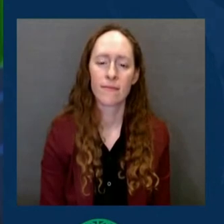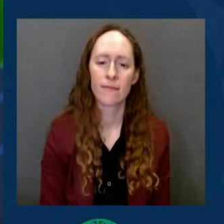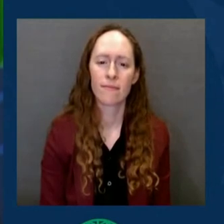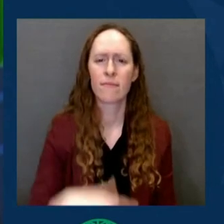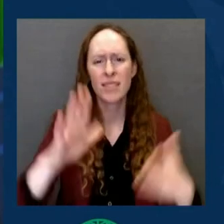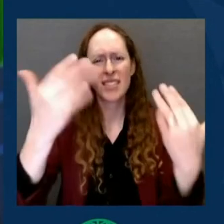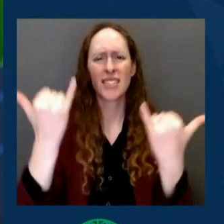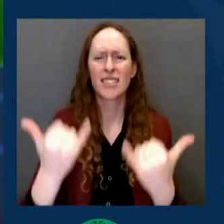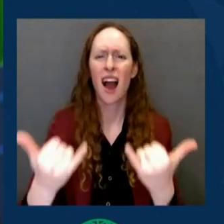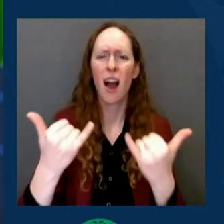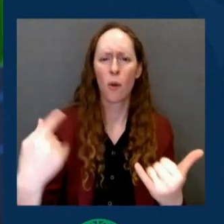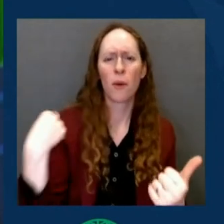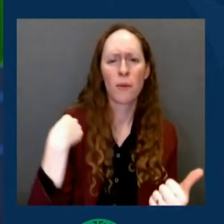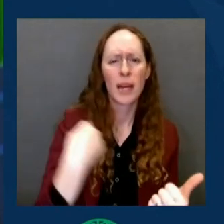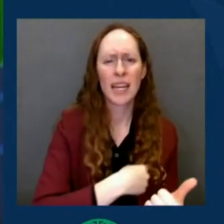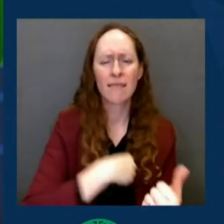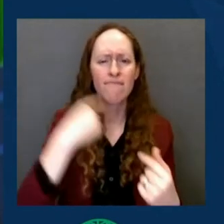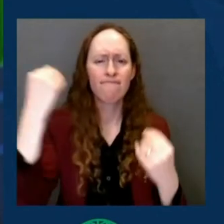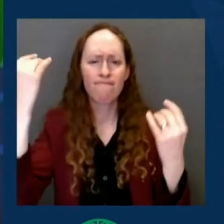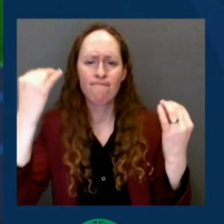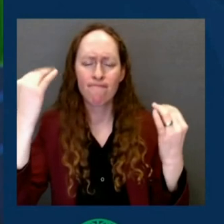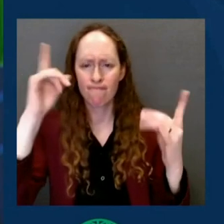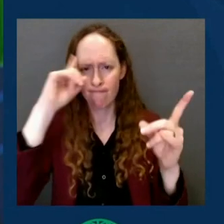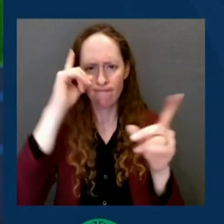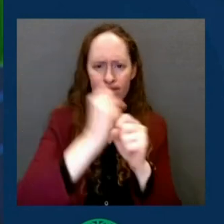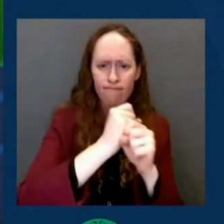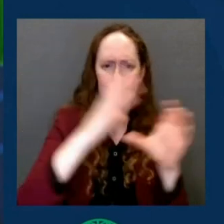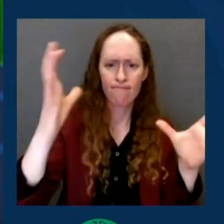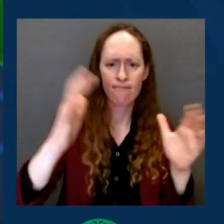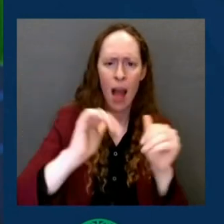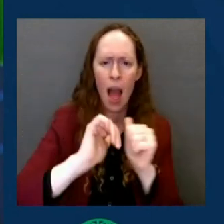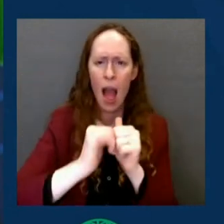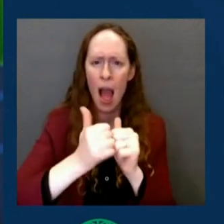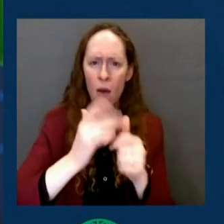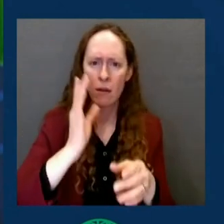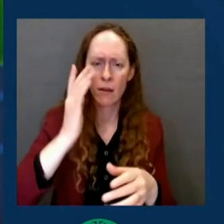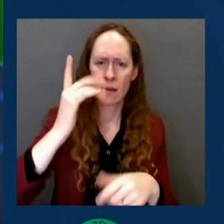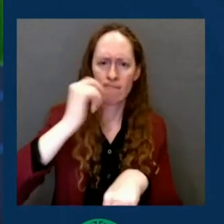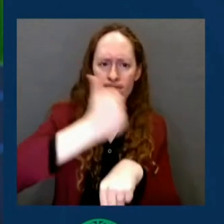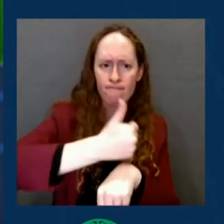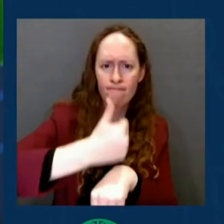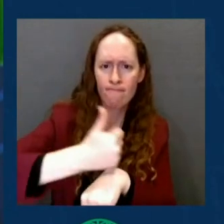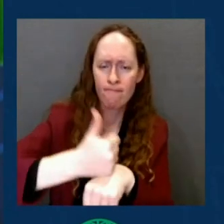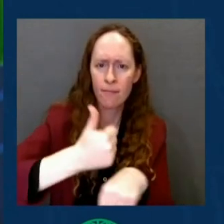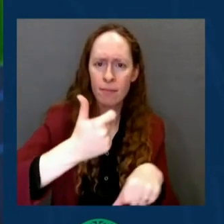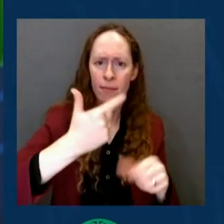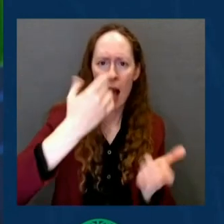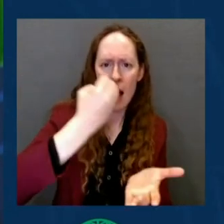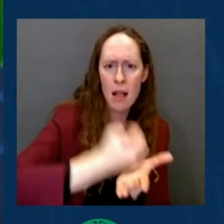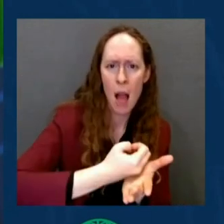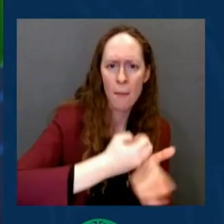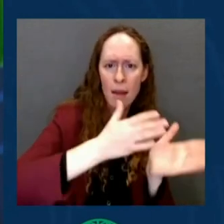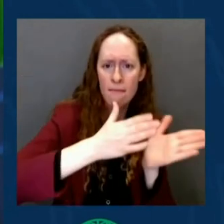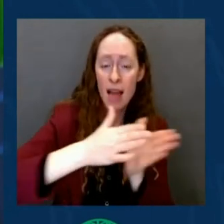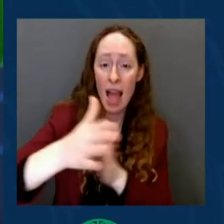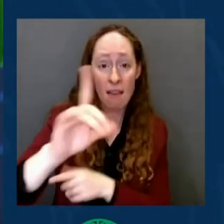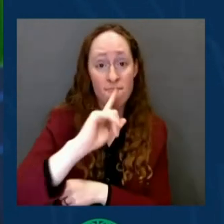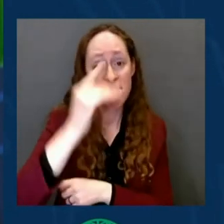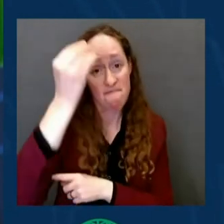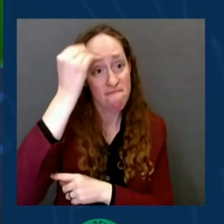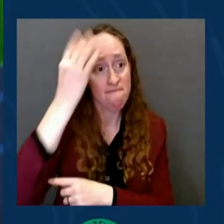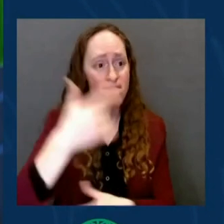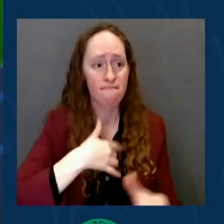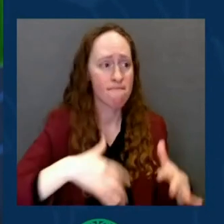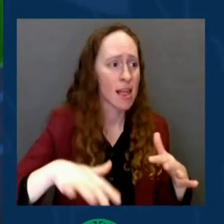serious. This is why we advocate for an action in solidarity that is